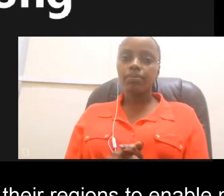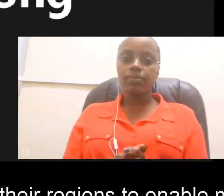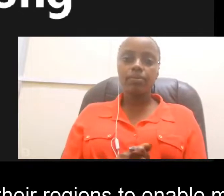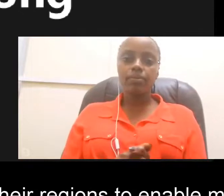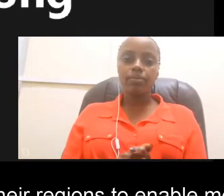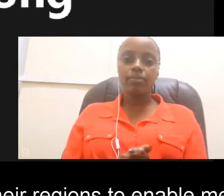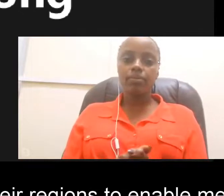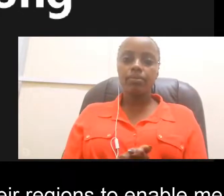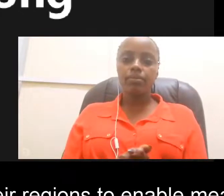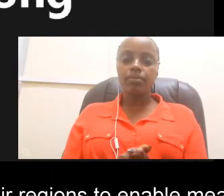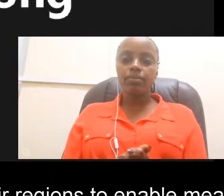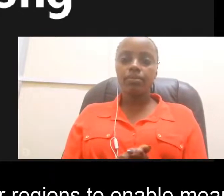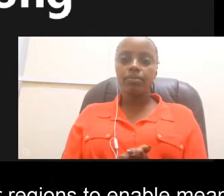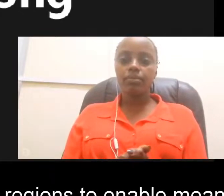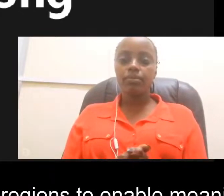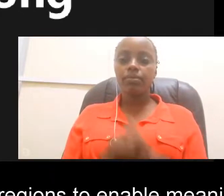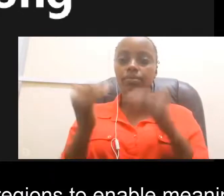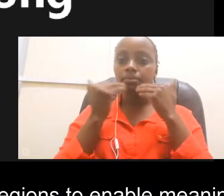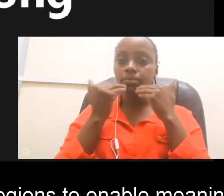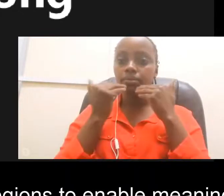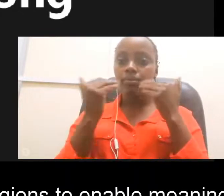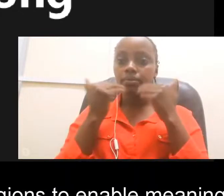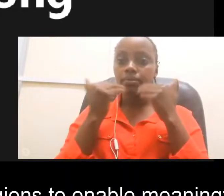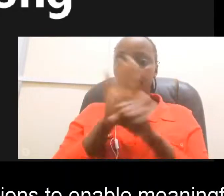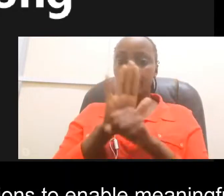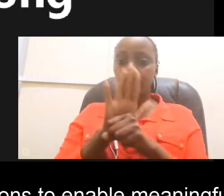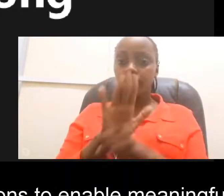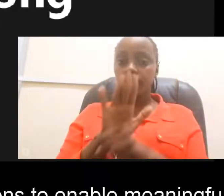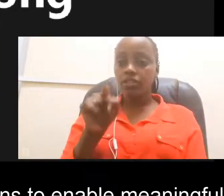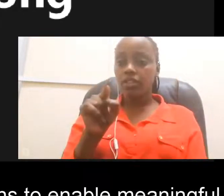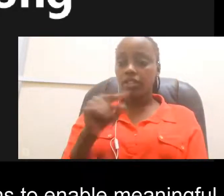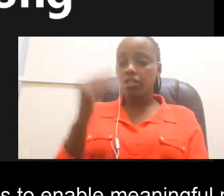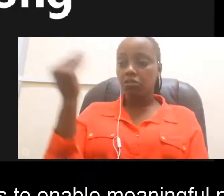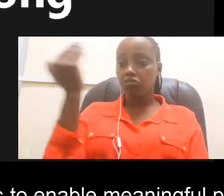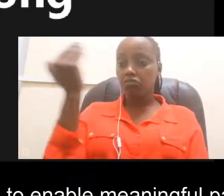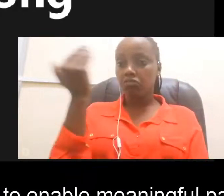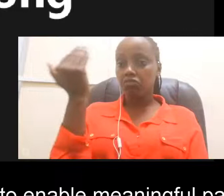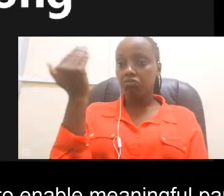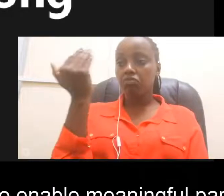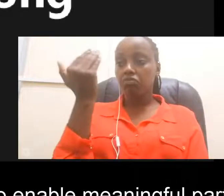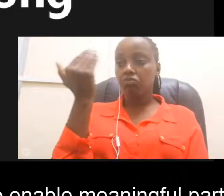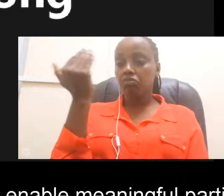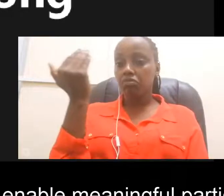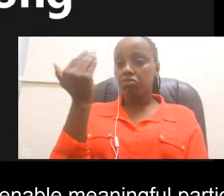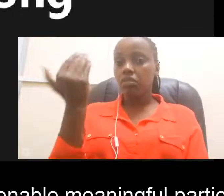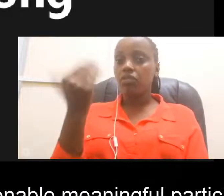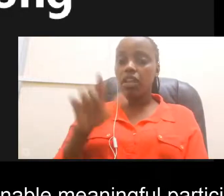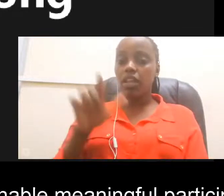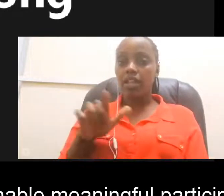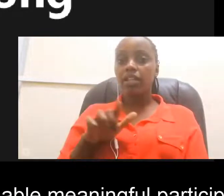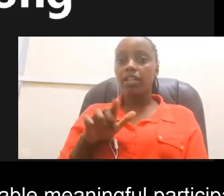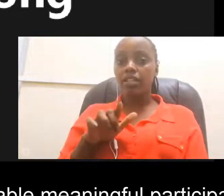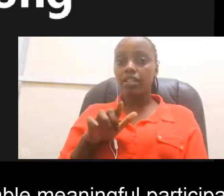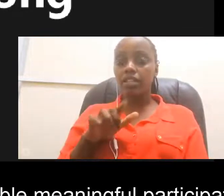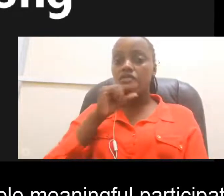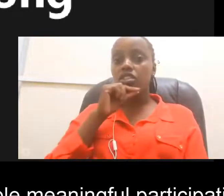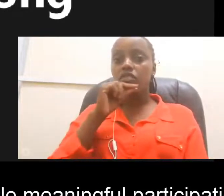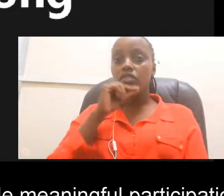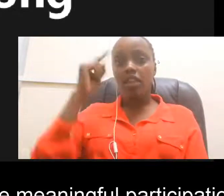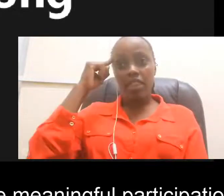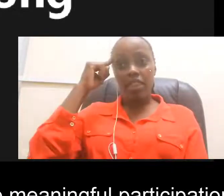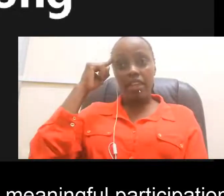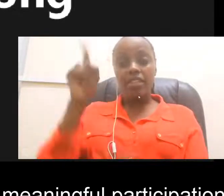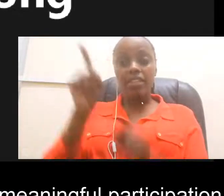Yes, thank you very much for that presentation. Ladies, I think and gentlemen, I think as we